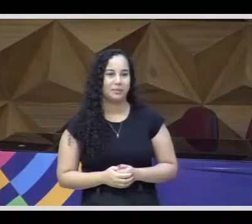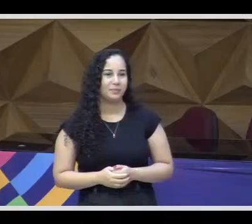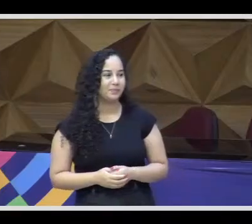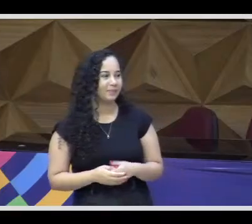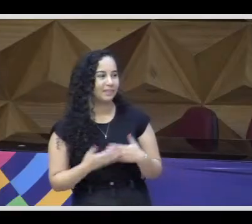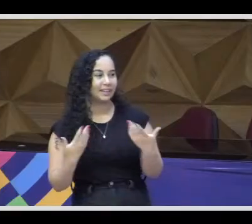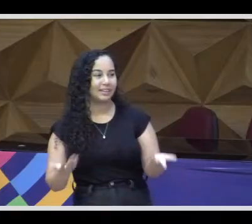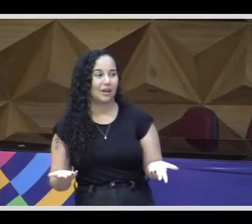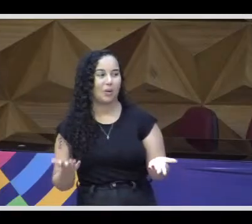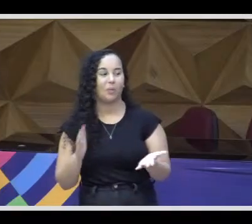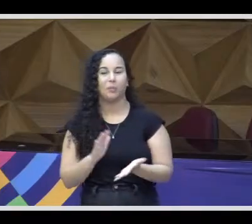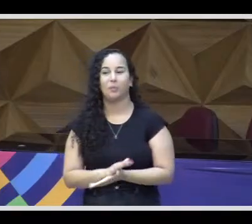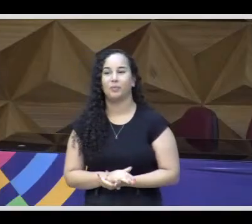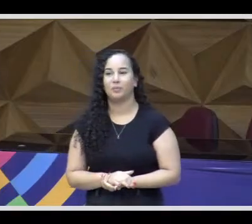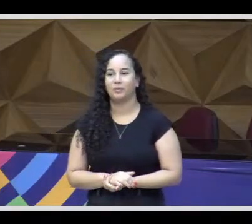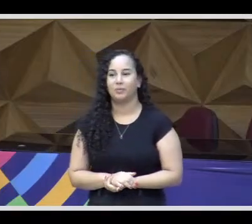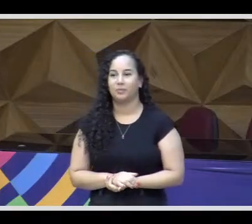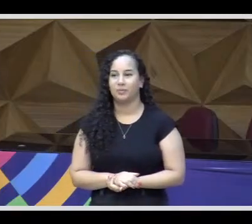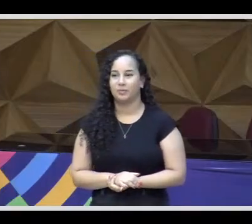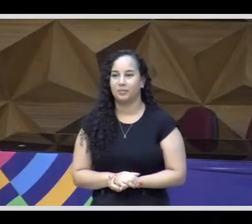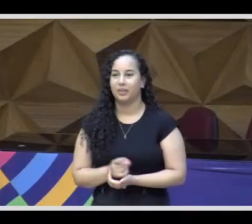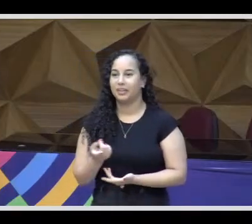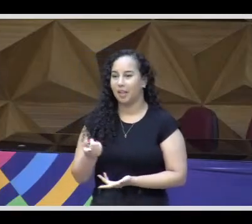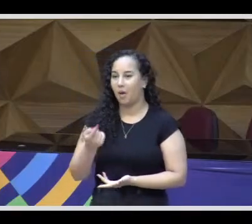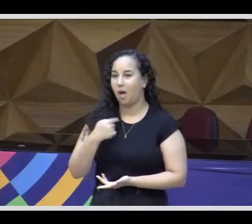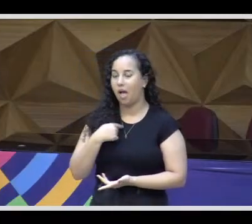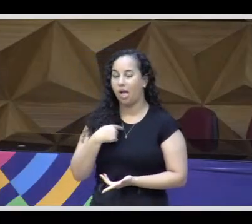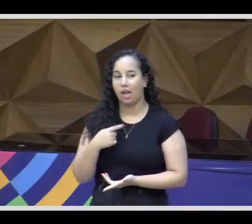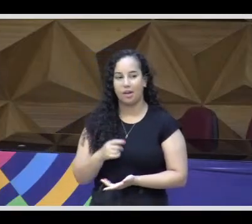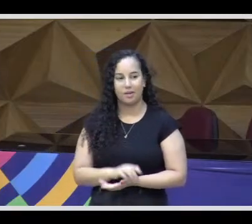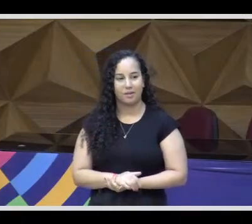So, Josiane, I published a